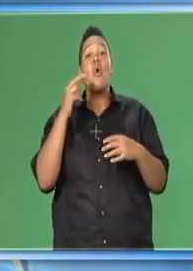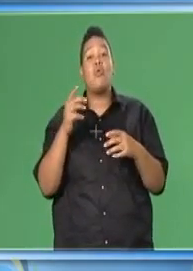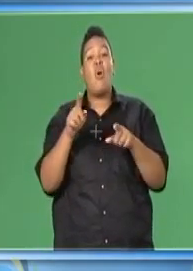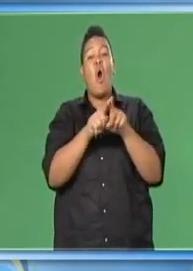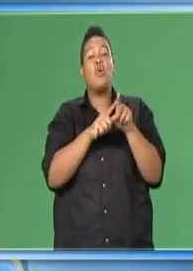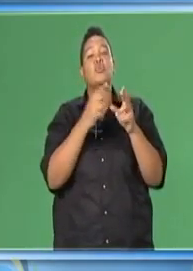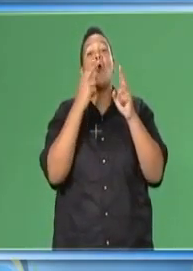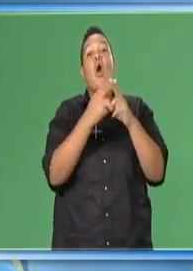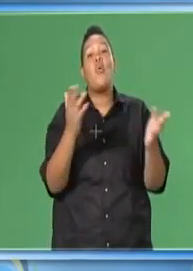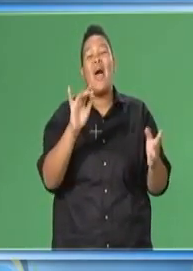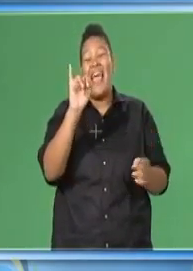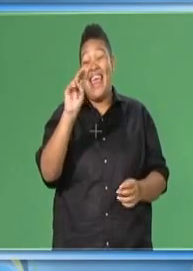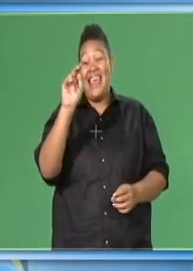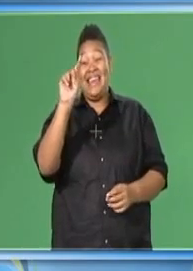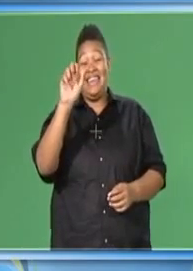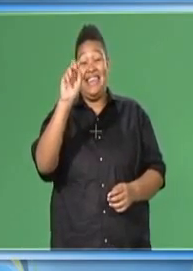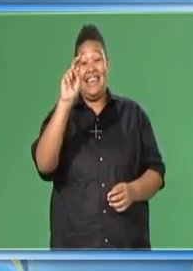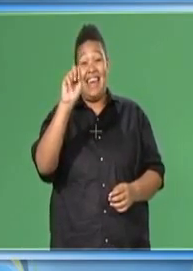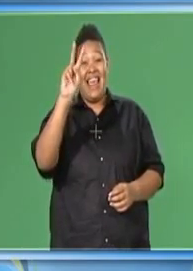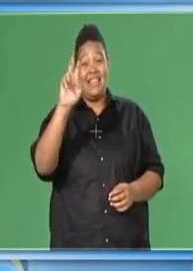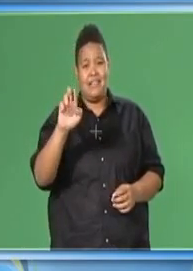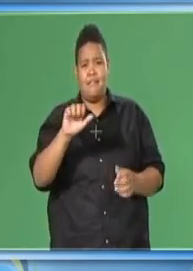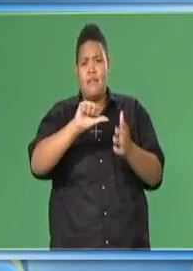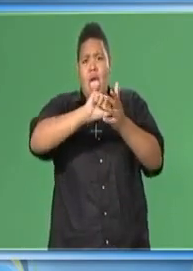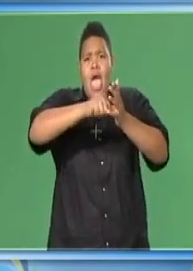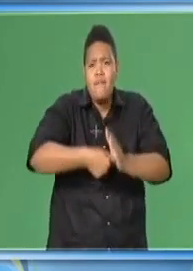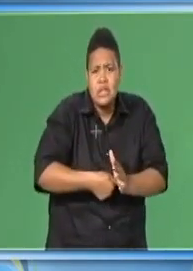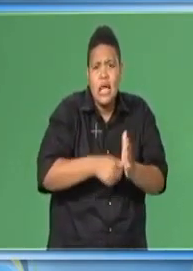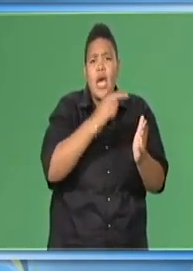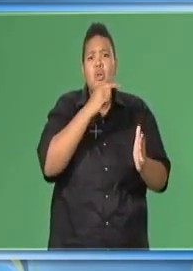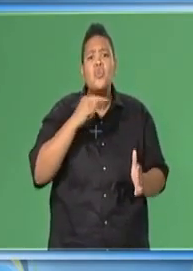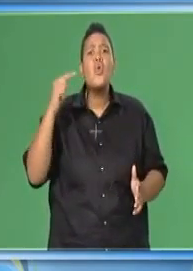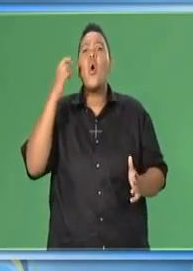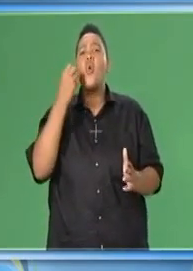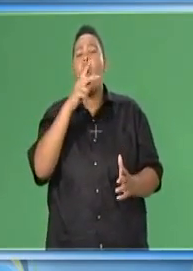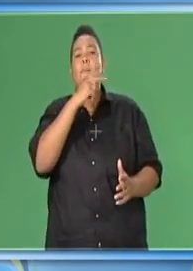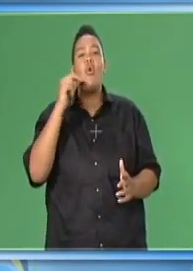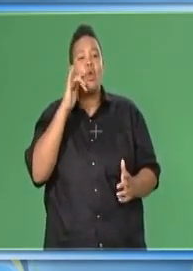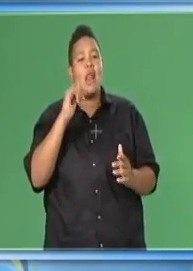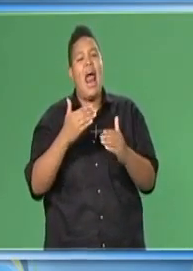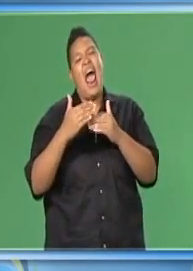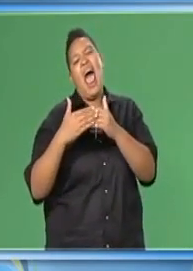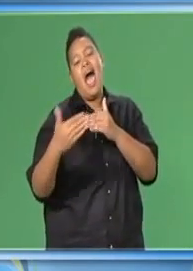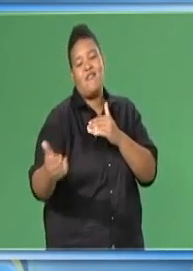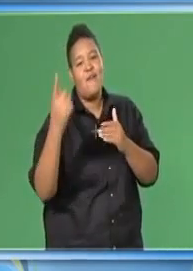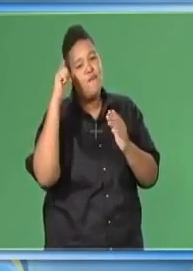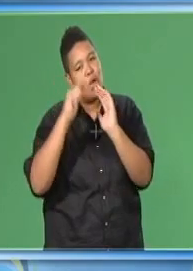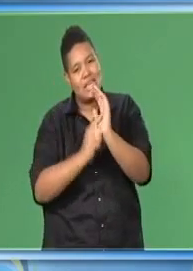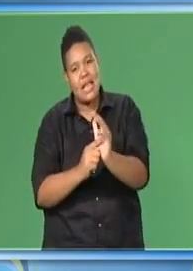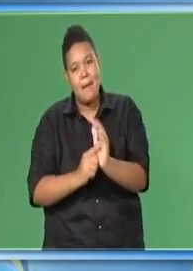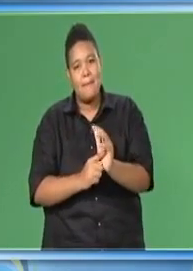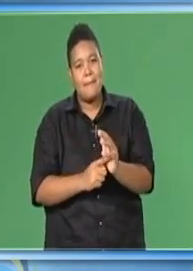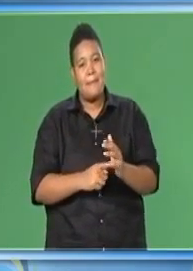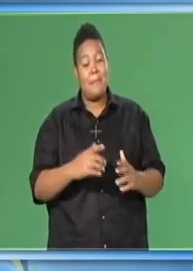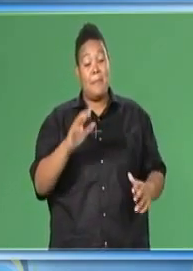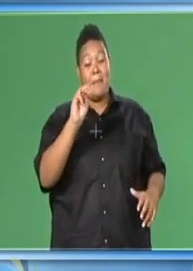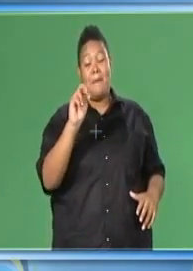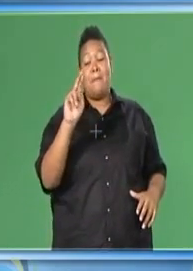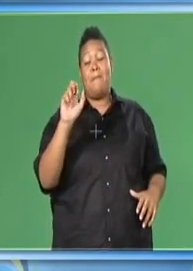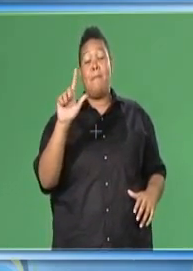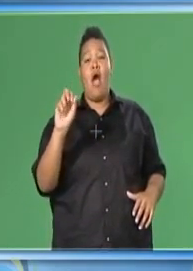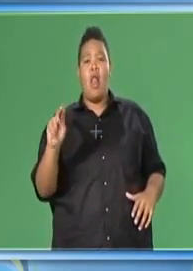intensive pronoun when it emphasizes a noun or pronoun that directly precedes it. For example, Marlon himself was